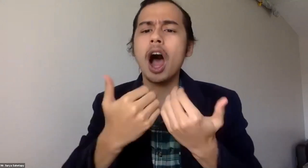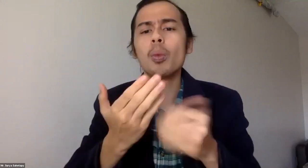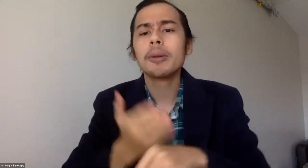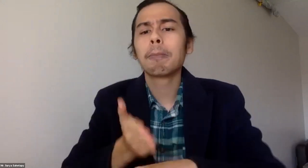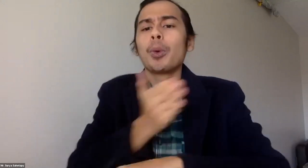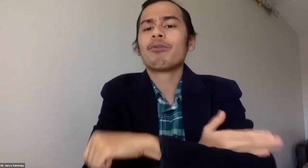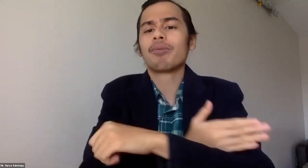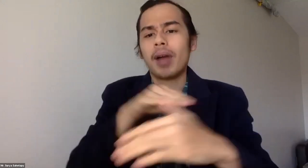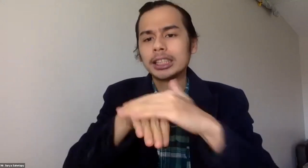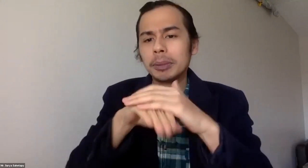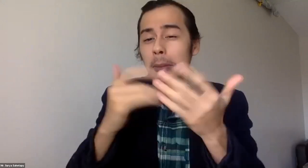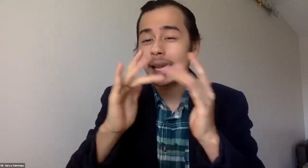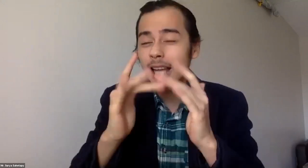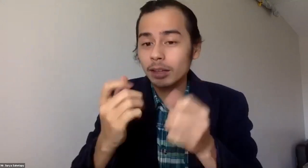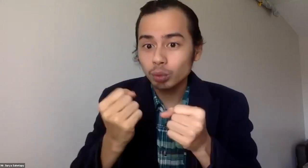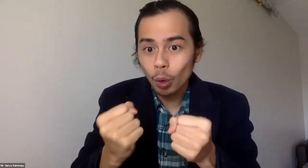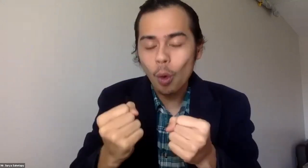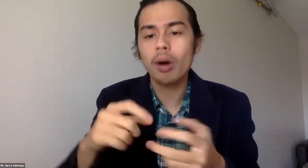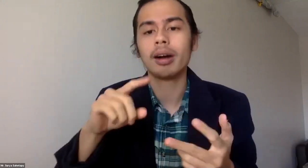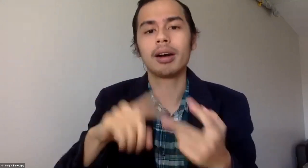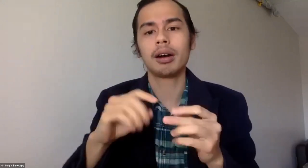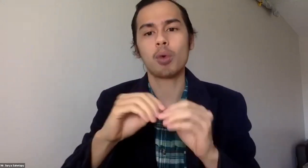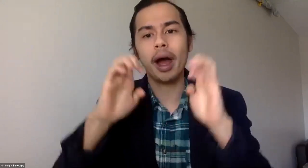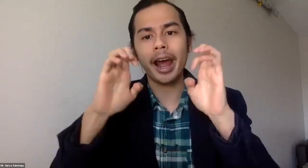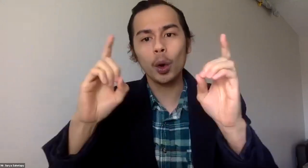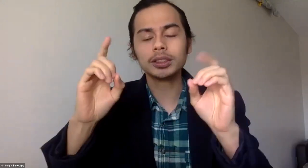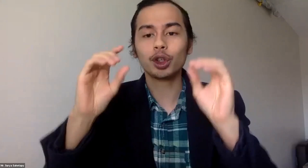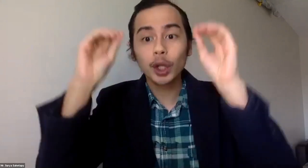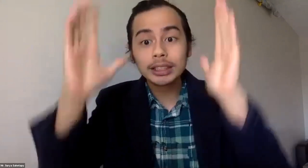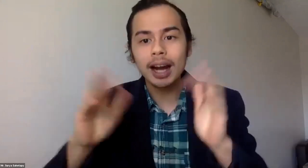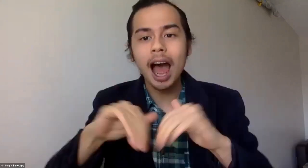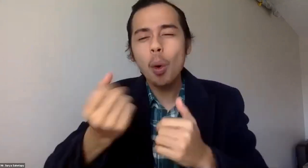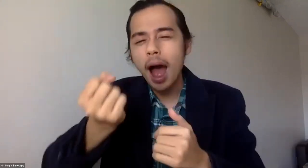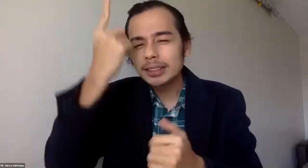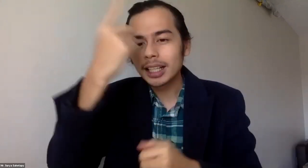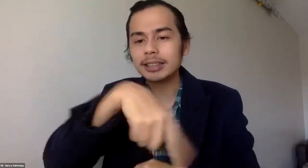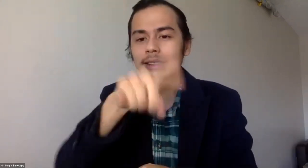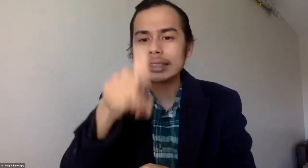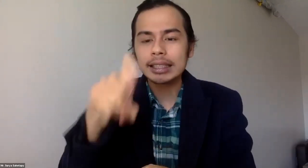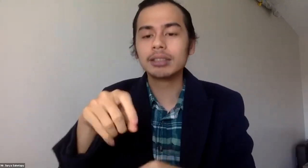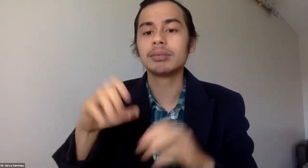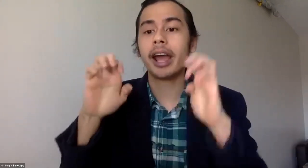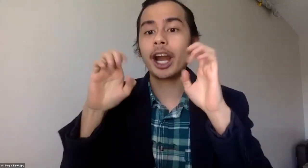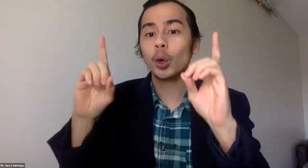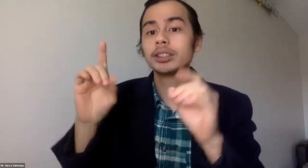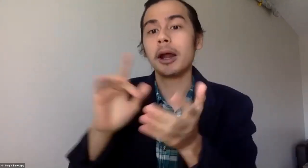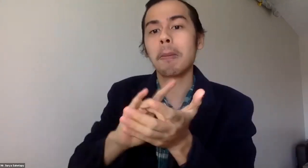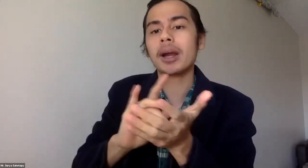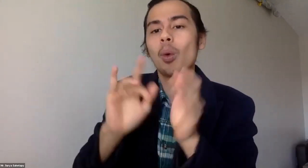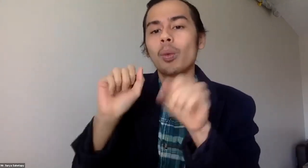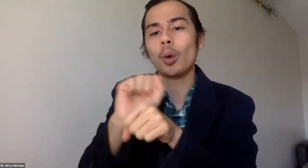disabled and non-disabled organizations need to work together to look at providing access to the internet, not only for